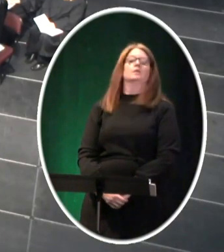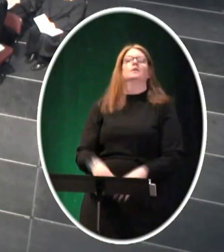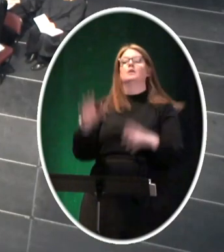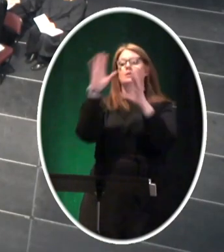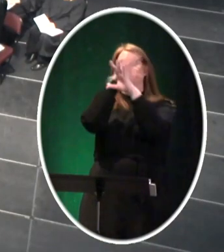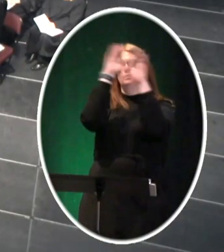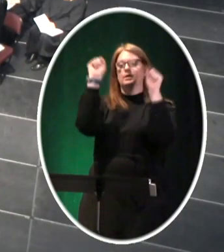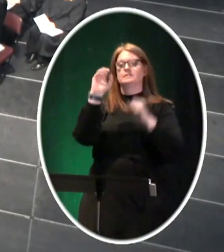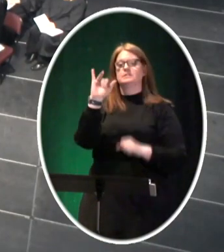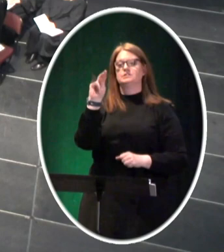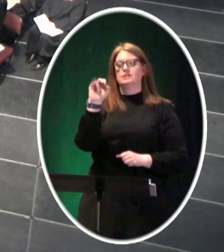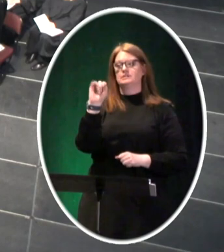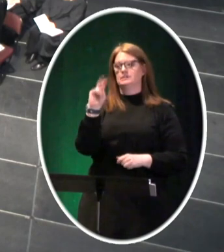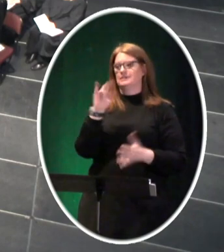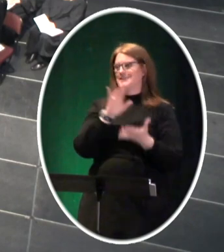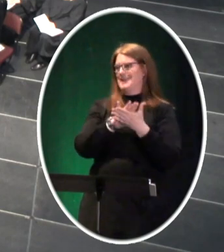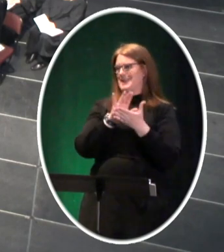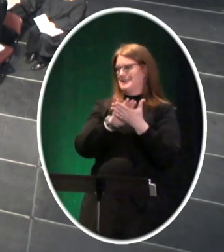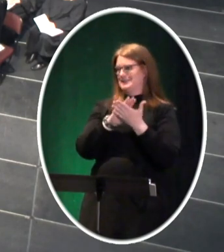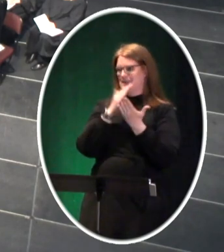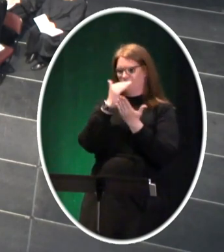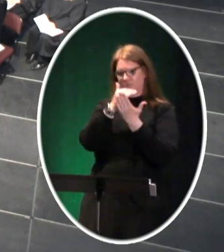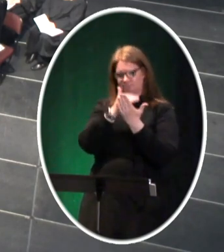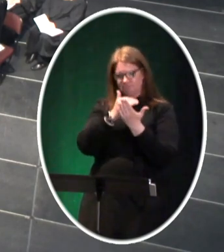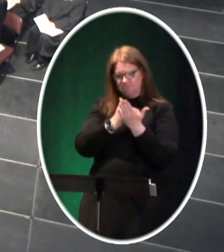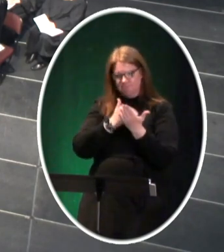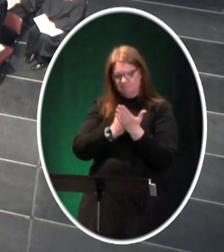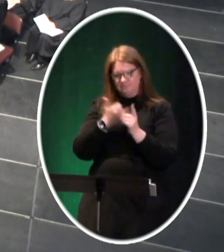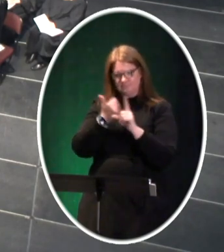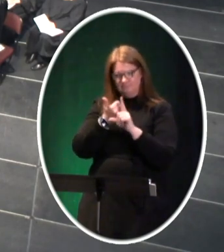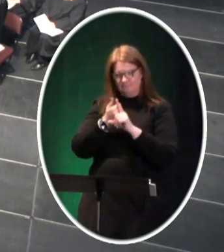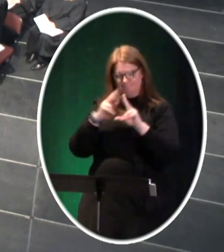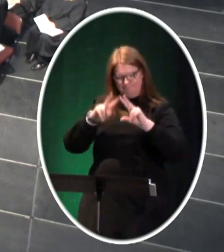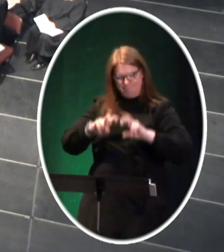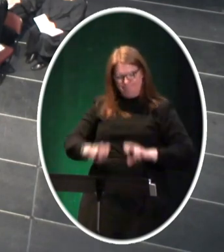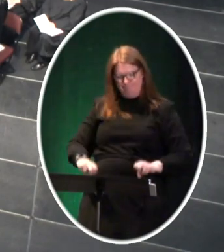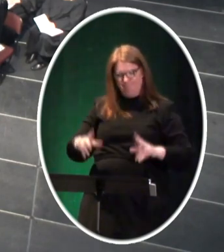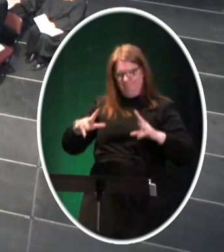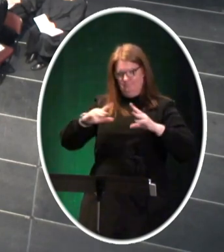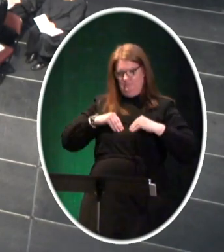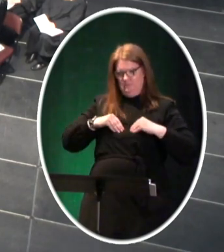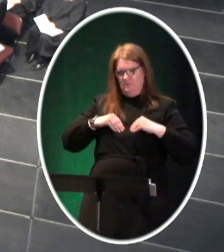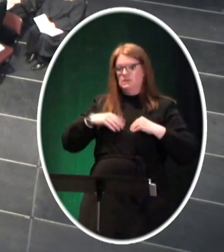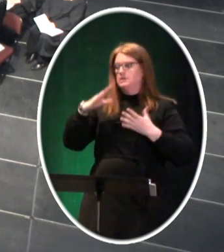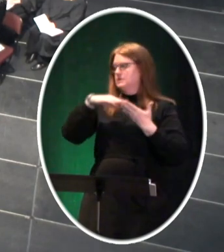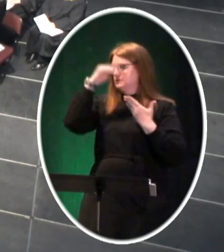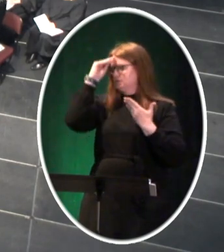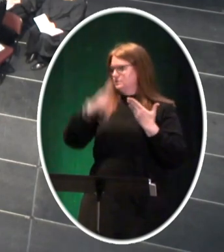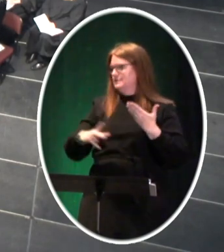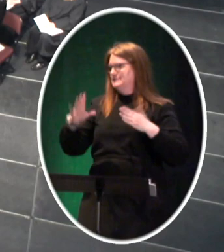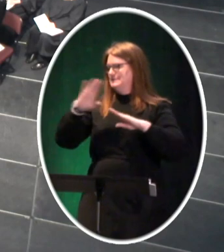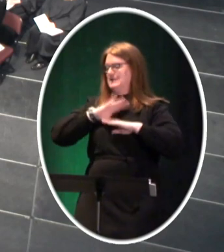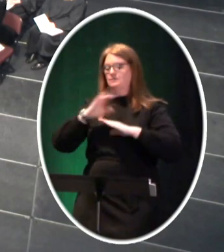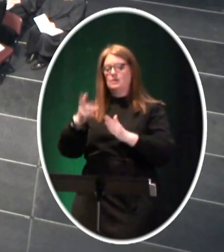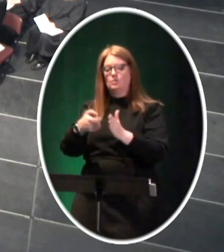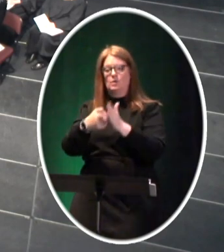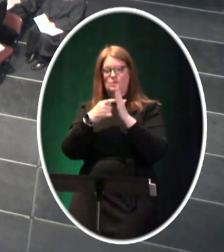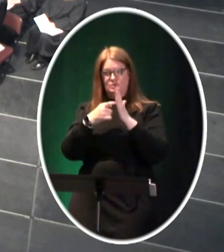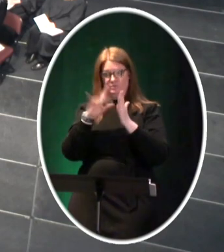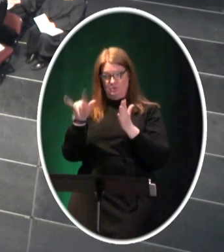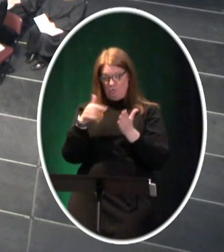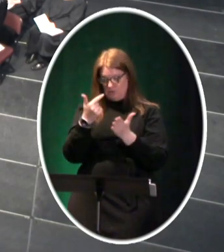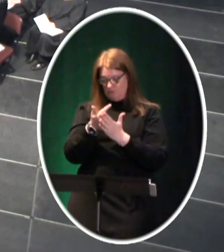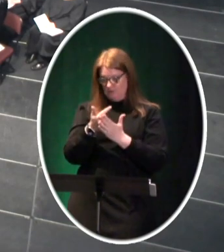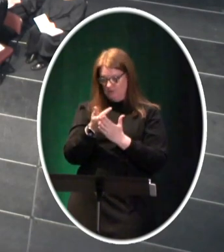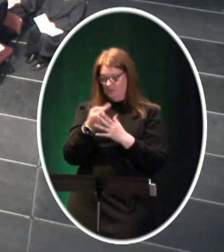President Jensen, the academic records of these candidates have been examined. The students have fulfilled the requirements for graduation